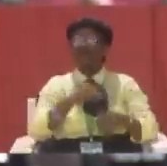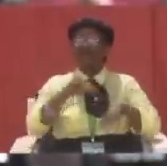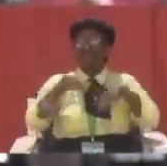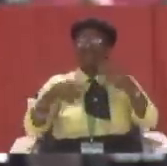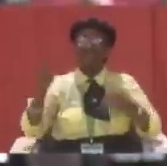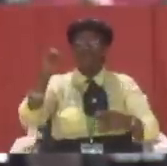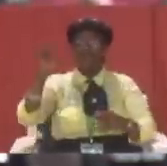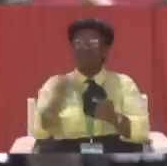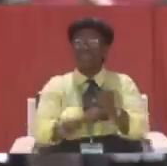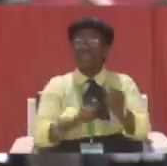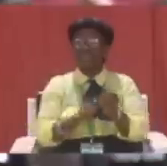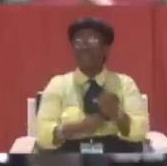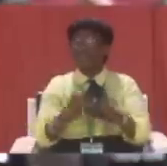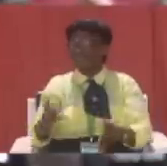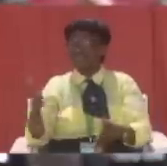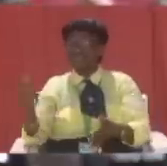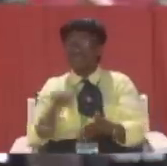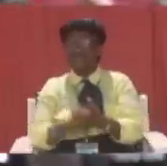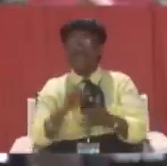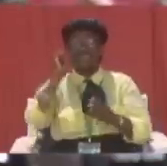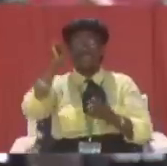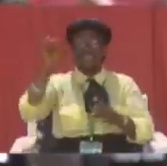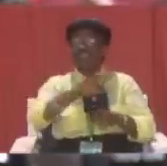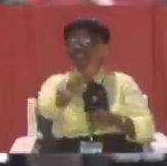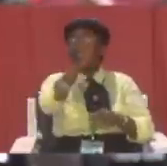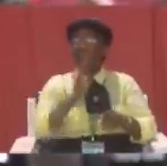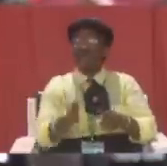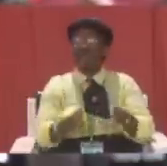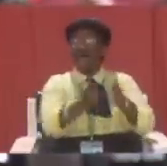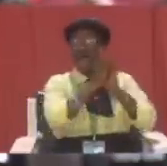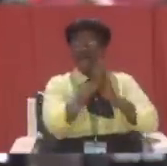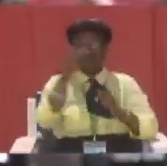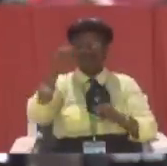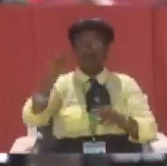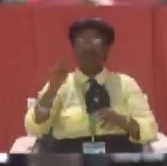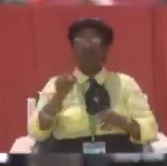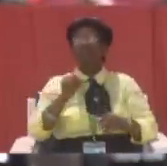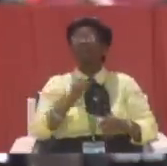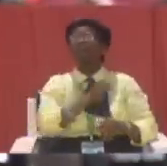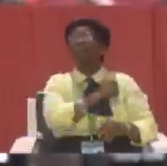for. Solomon was a wonder.